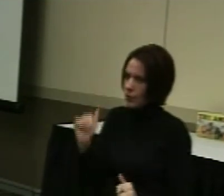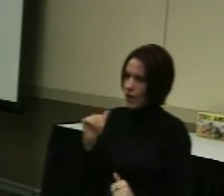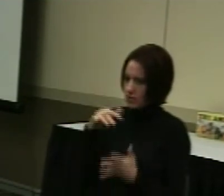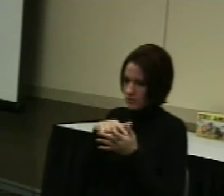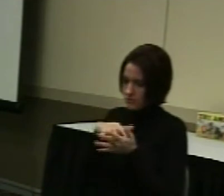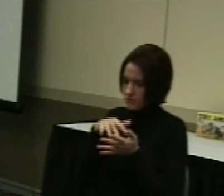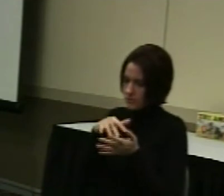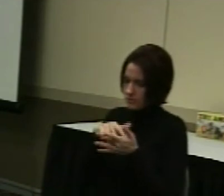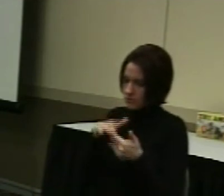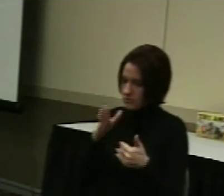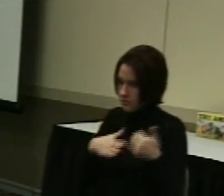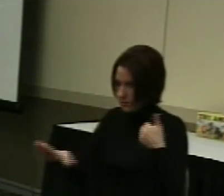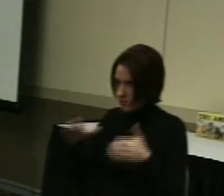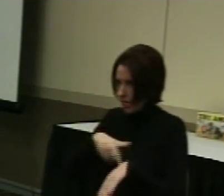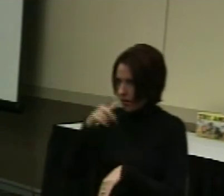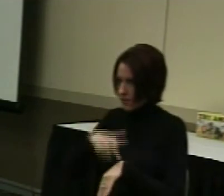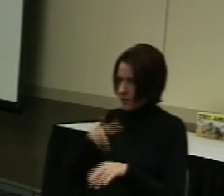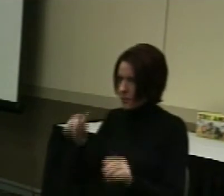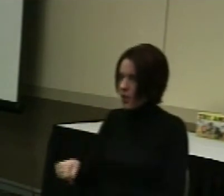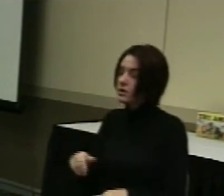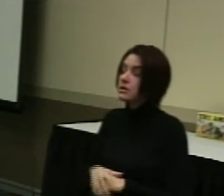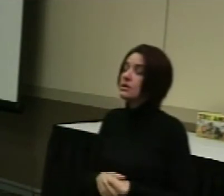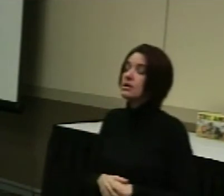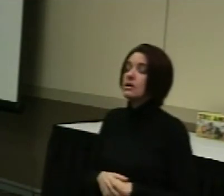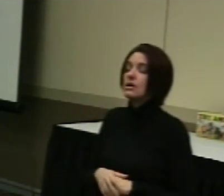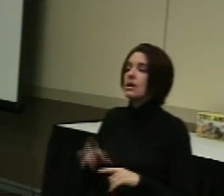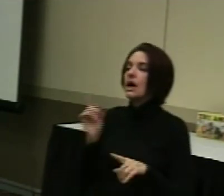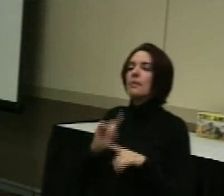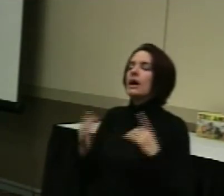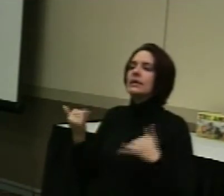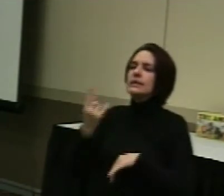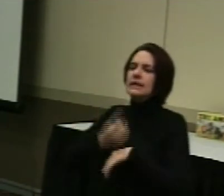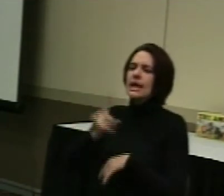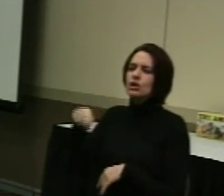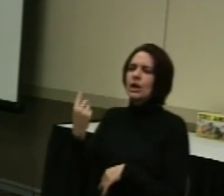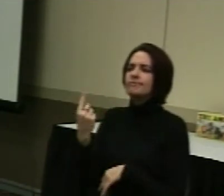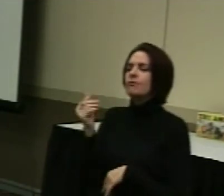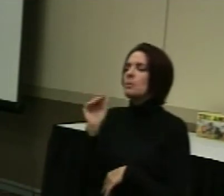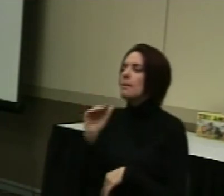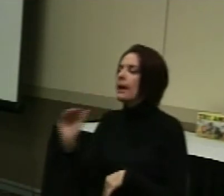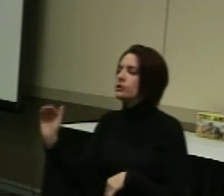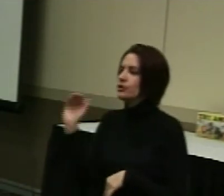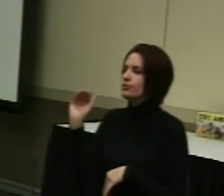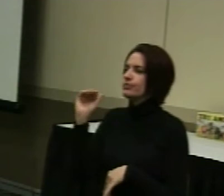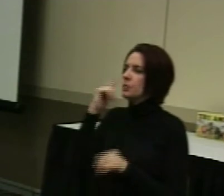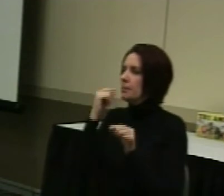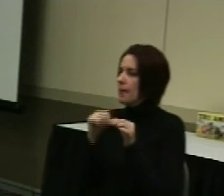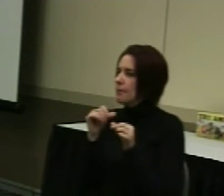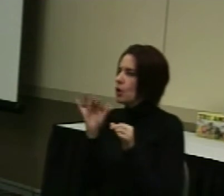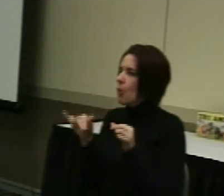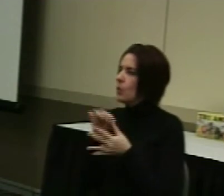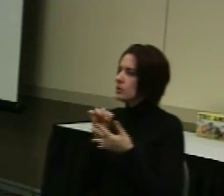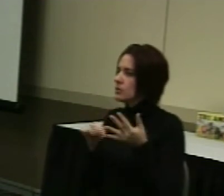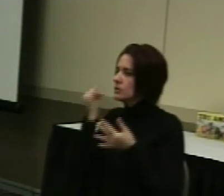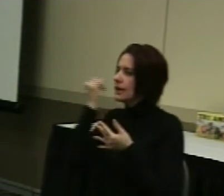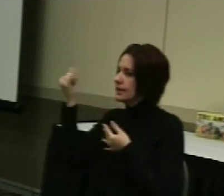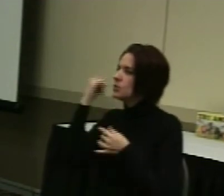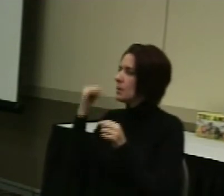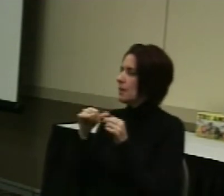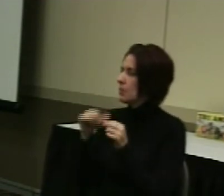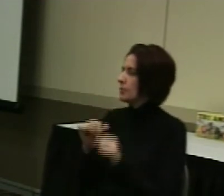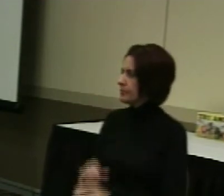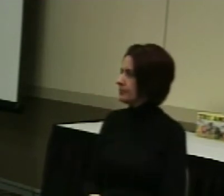we merely remind ourselves today of these notions, and